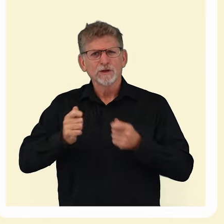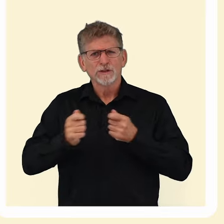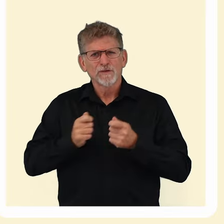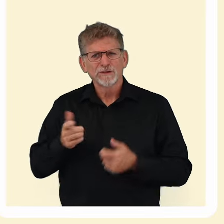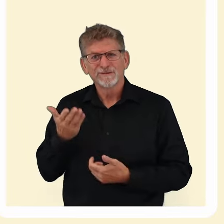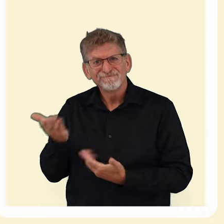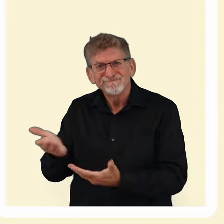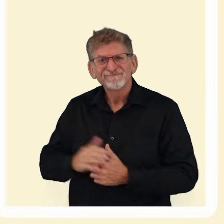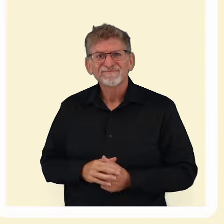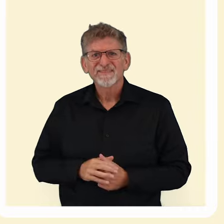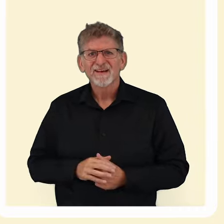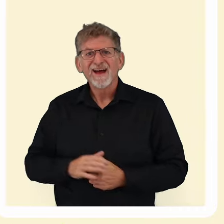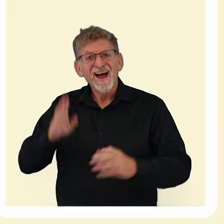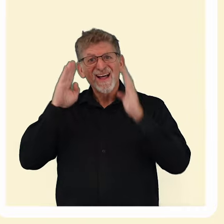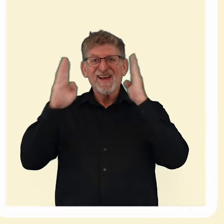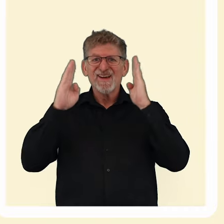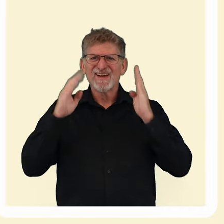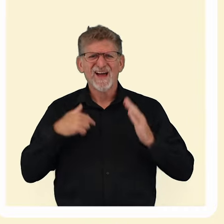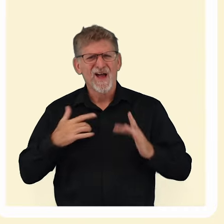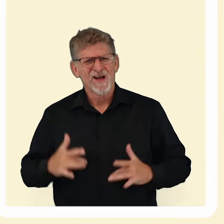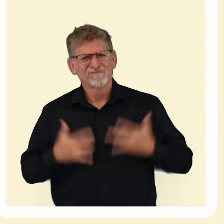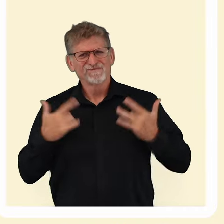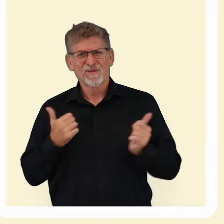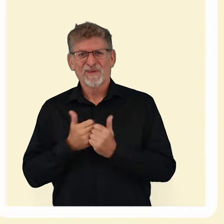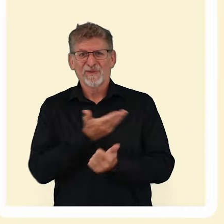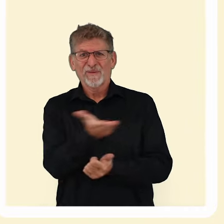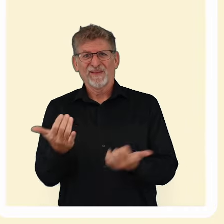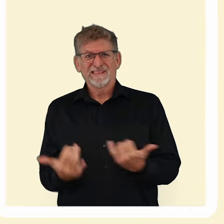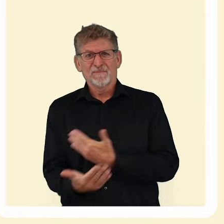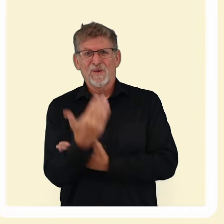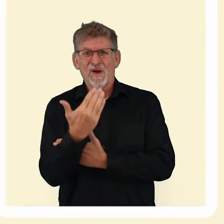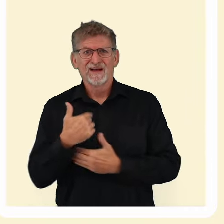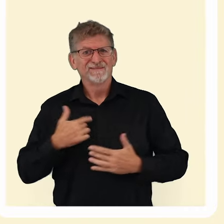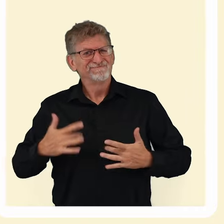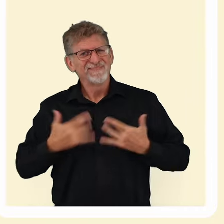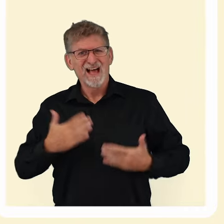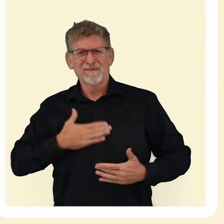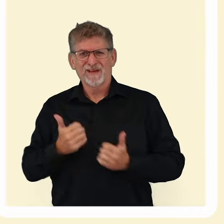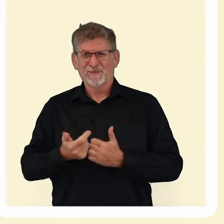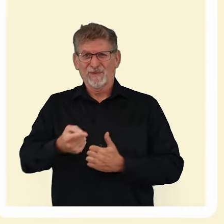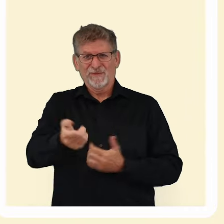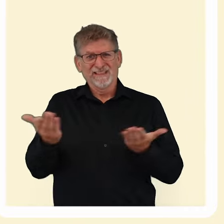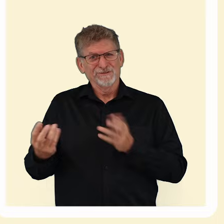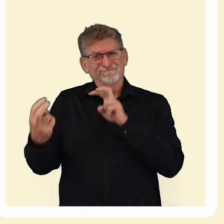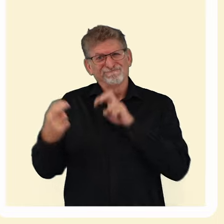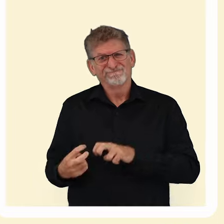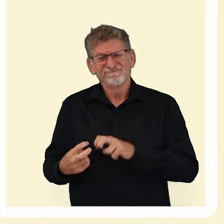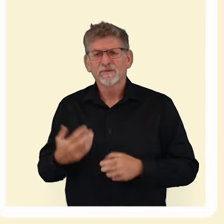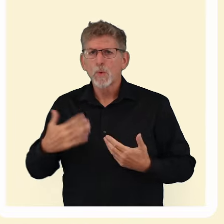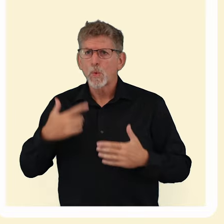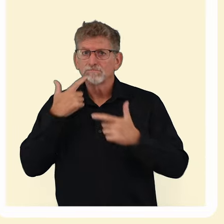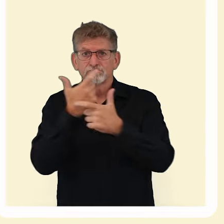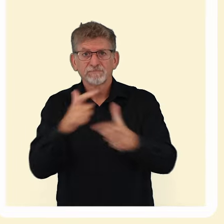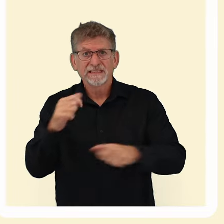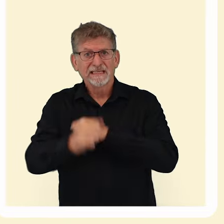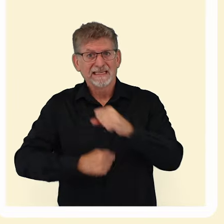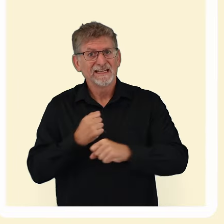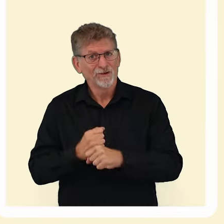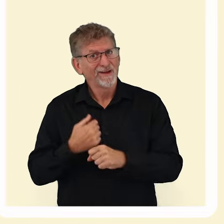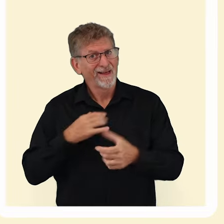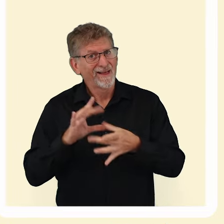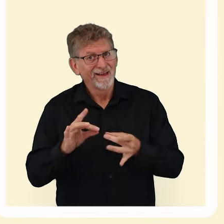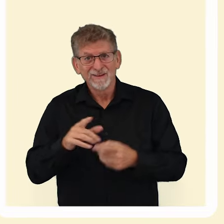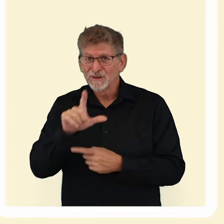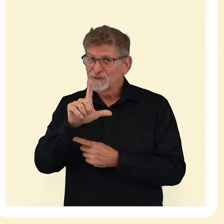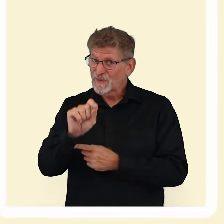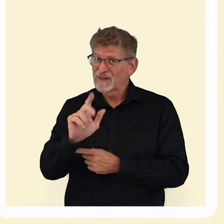to be with you this morning. Very happy to have you here. It was a huge year, I said, at 2023 for VRL. We want to tell people